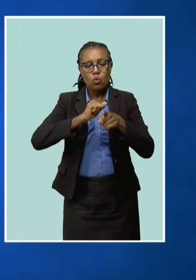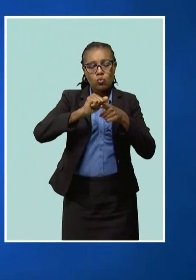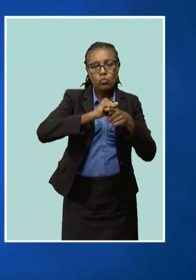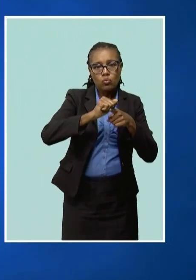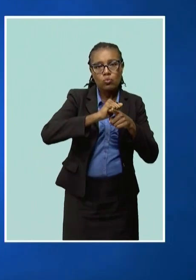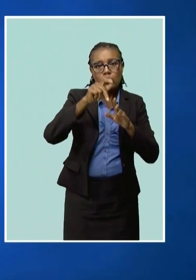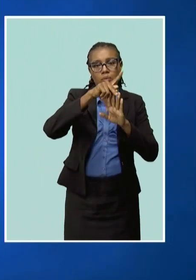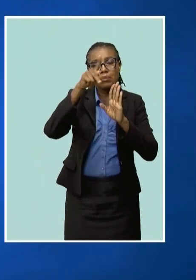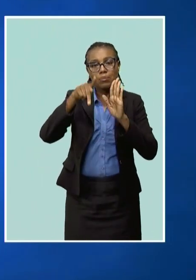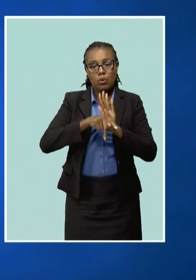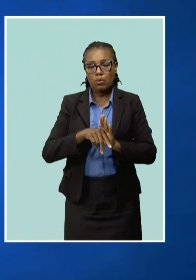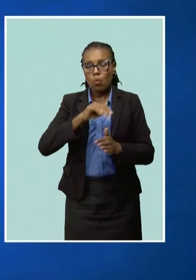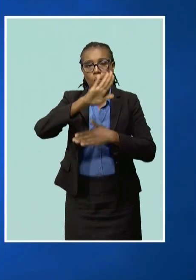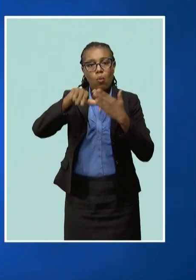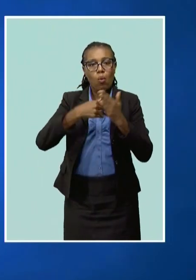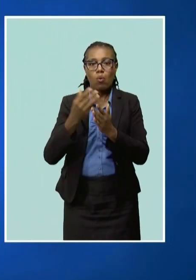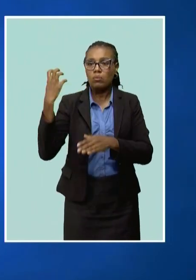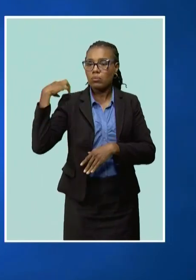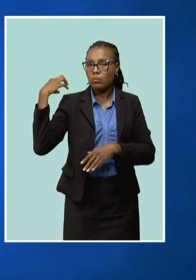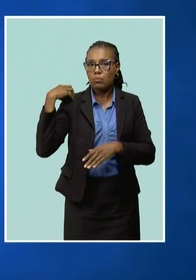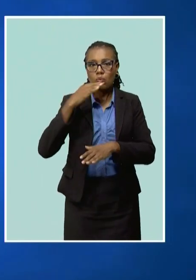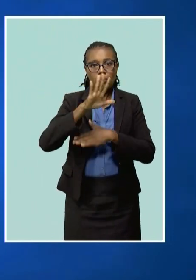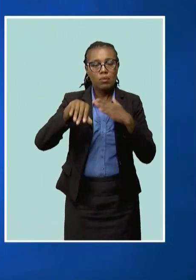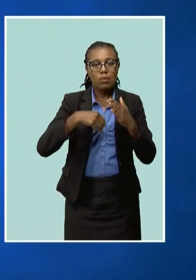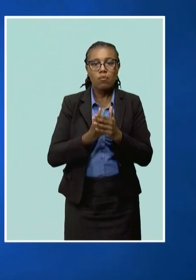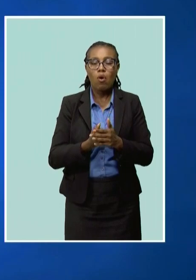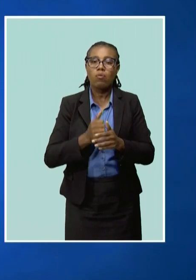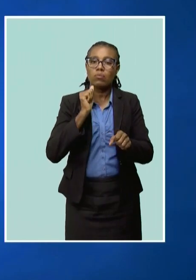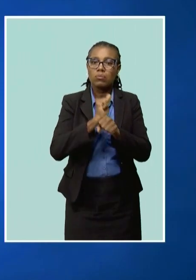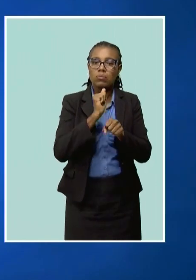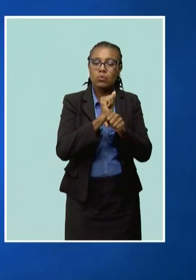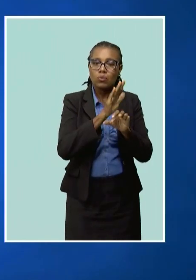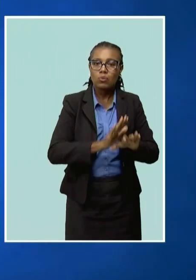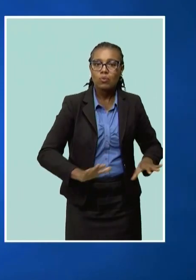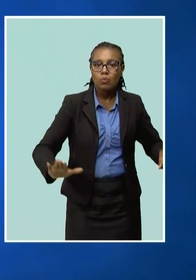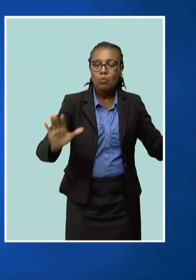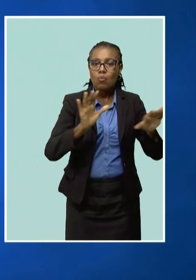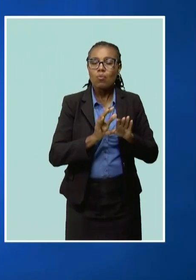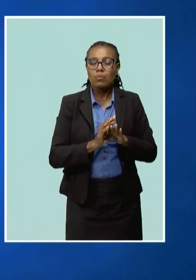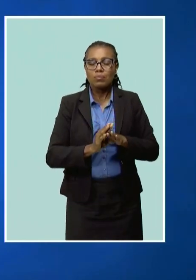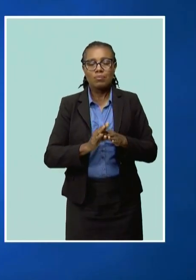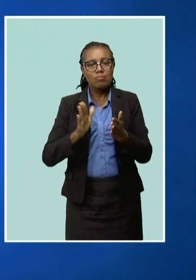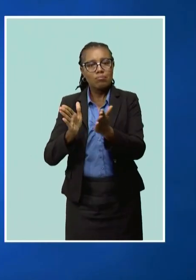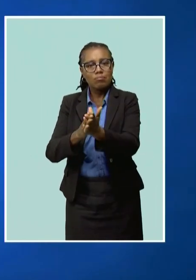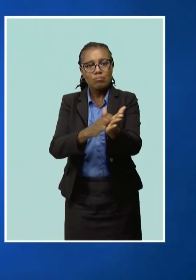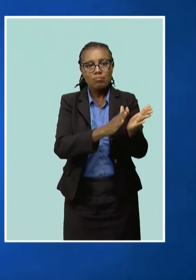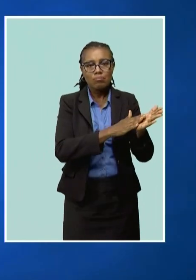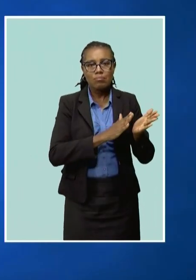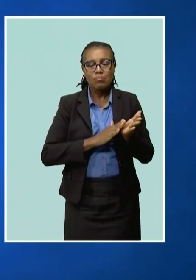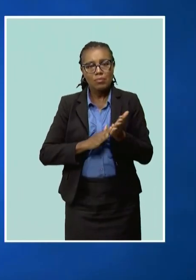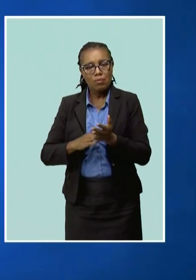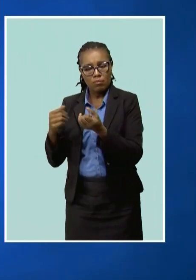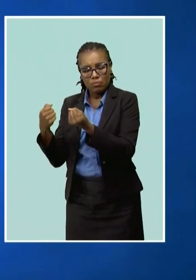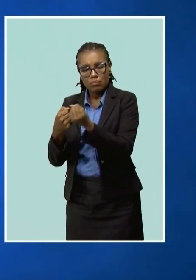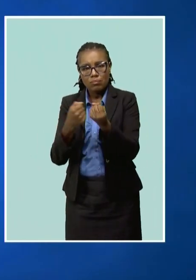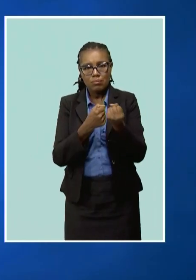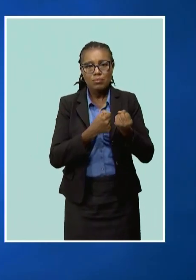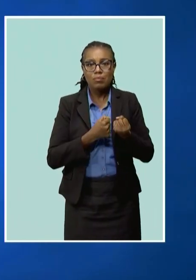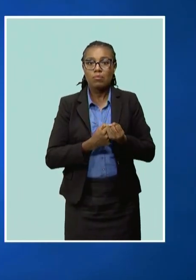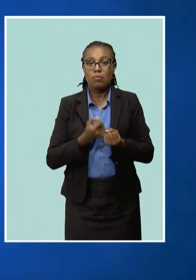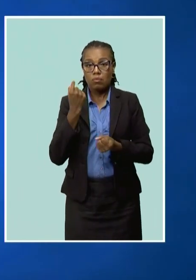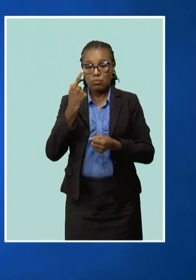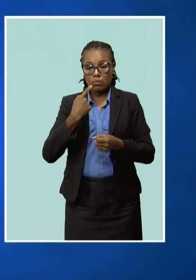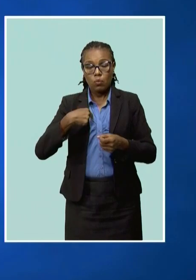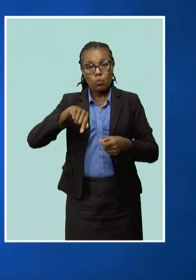all employers and our partners in the labor movement for their endorsements. Indeed, ours is the only program